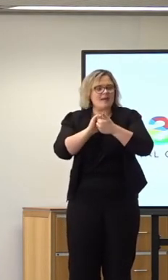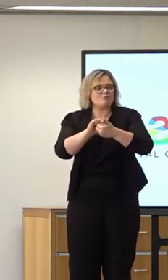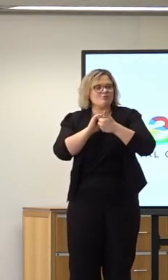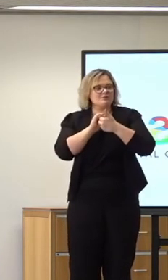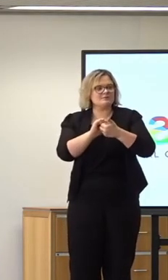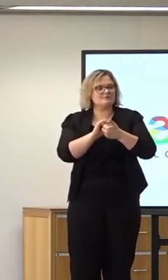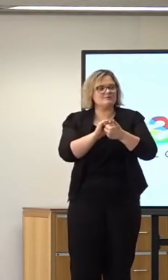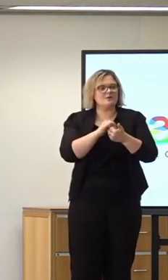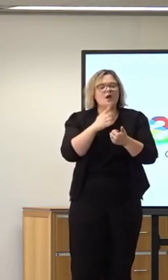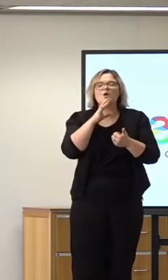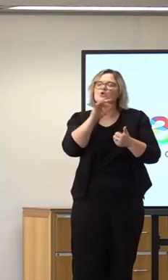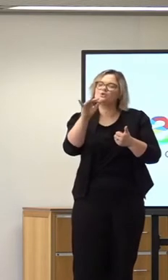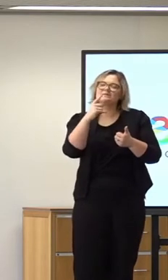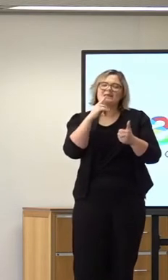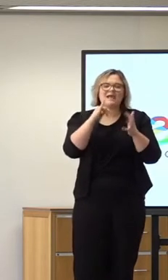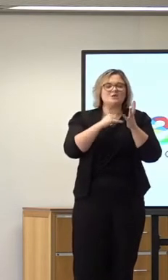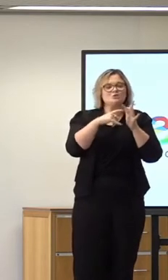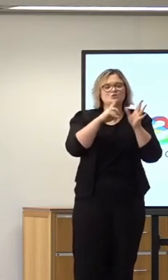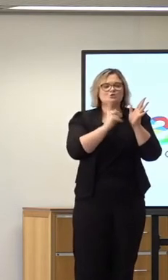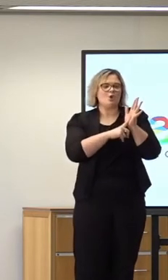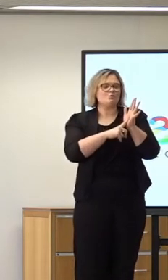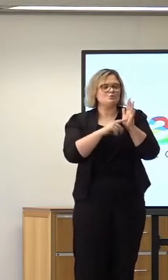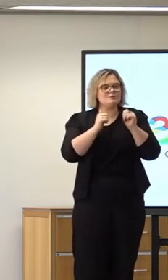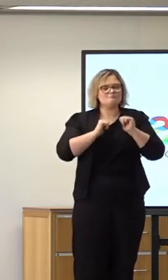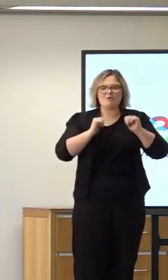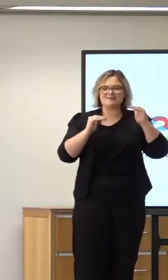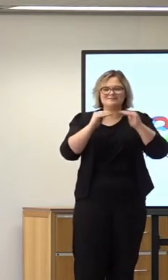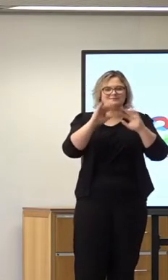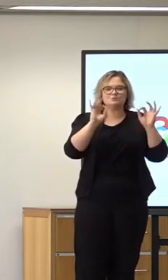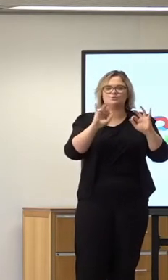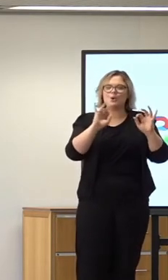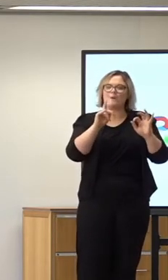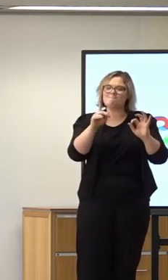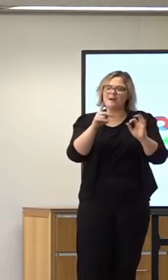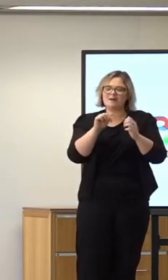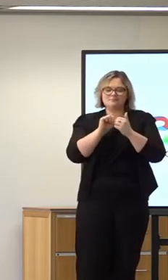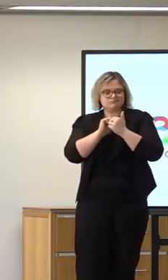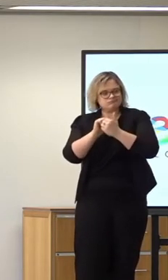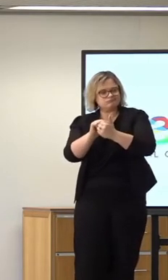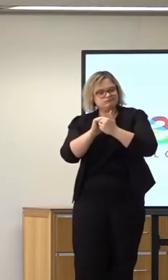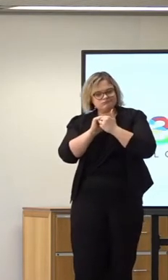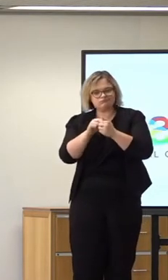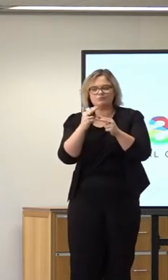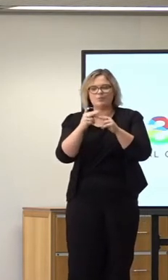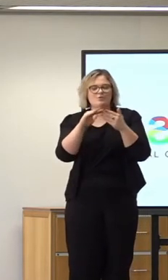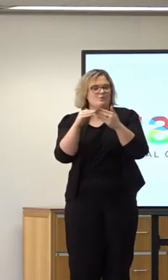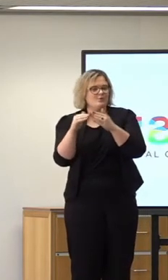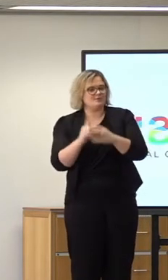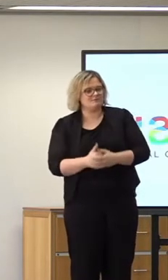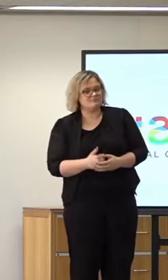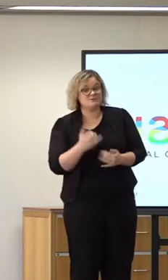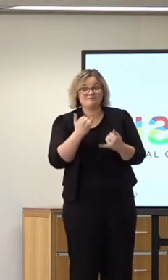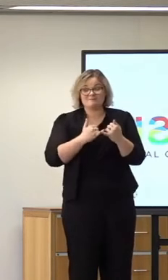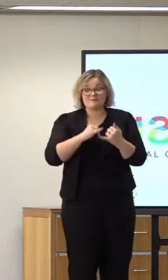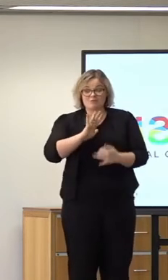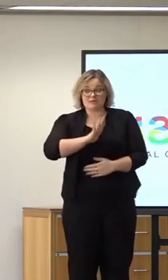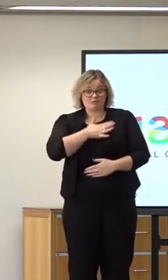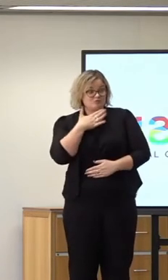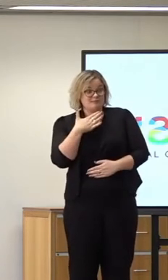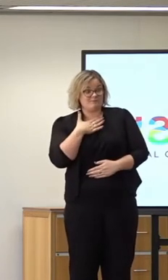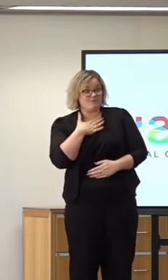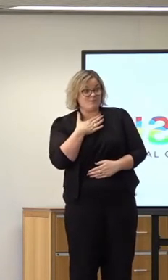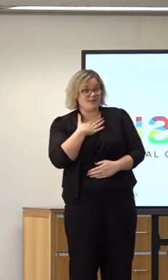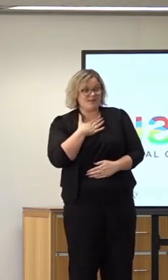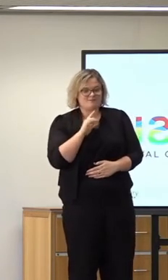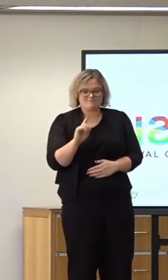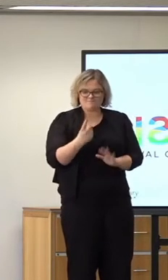collaborative, I wouldn't say social practice, but bordering on a social practice, working within communities. So it's been very interesting for me for